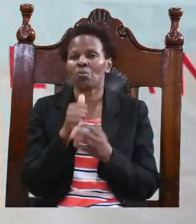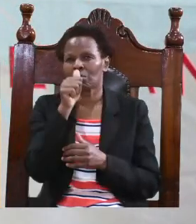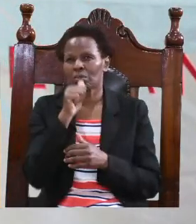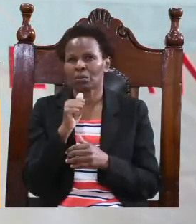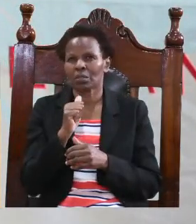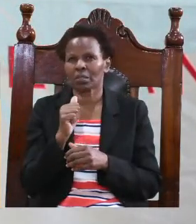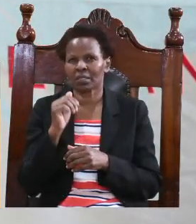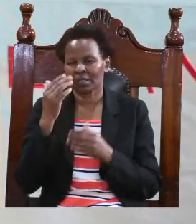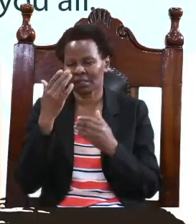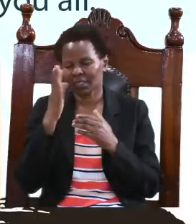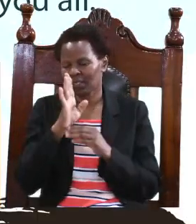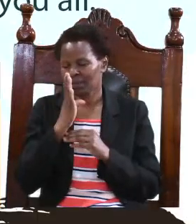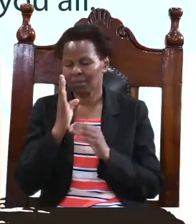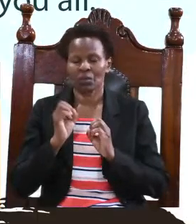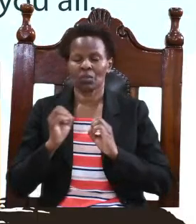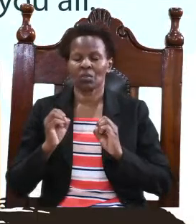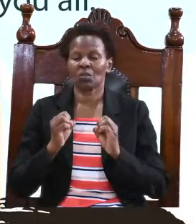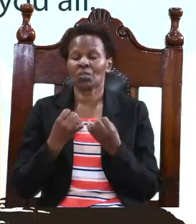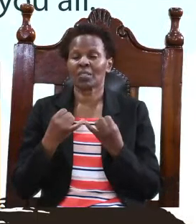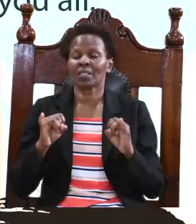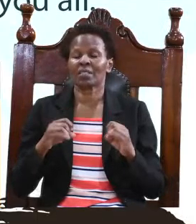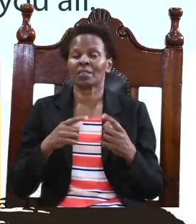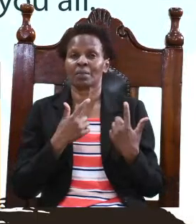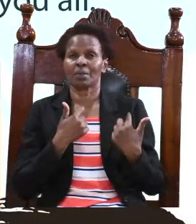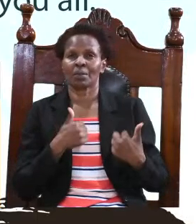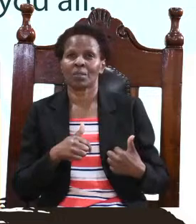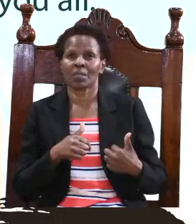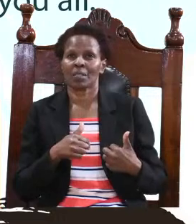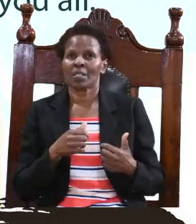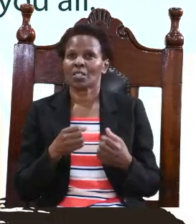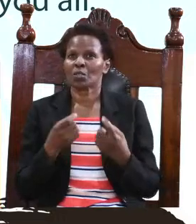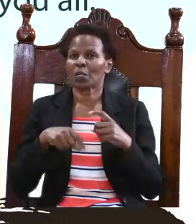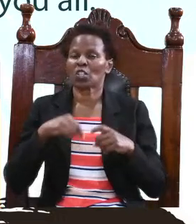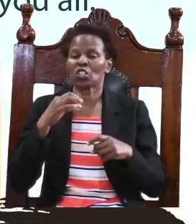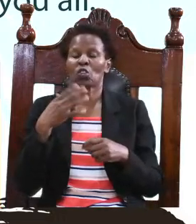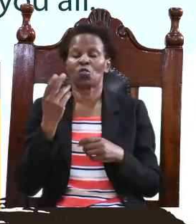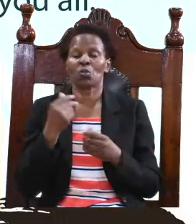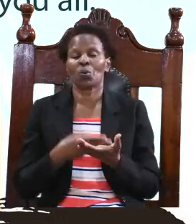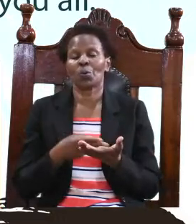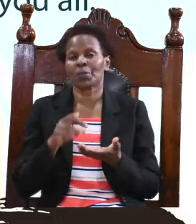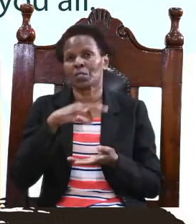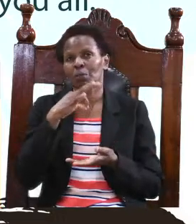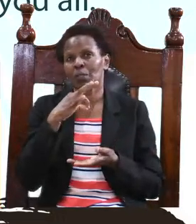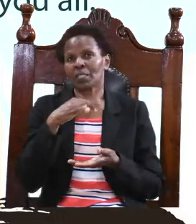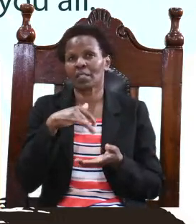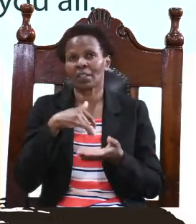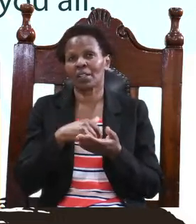are hidden, cleanse the thoughts of our hearts by the inspiration of your Holy Spirit,